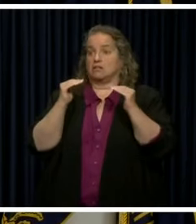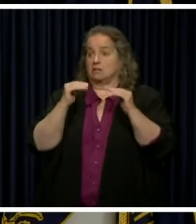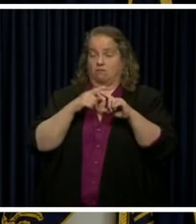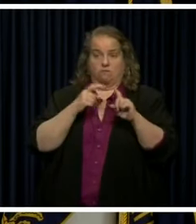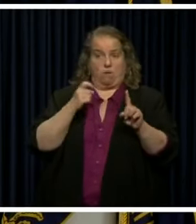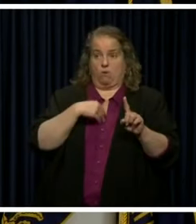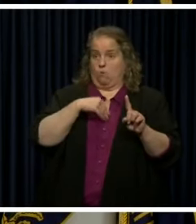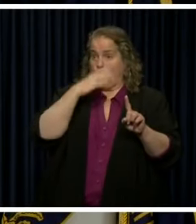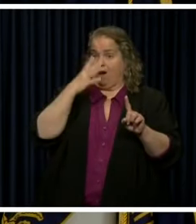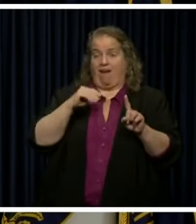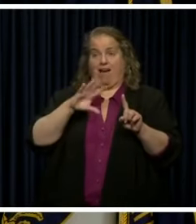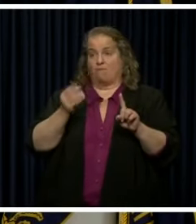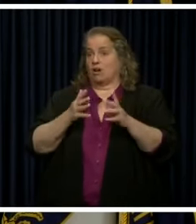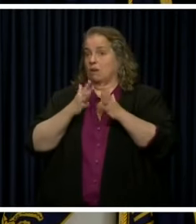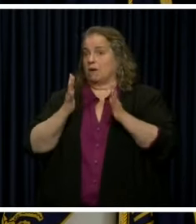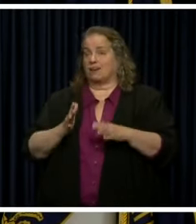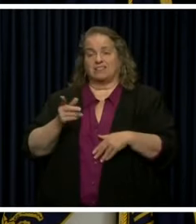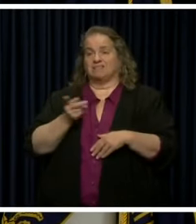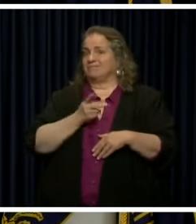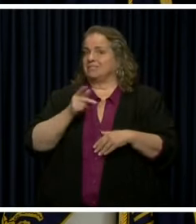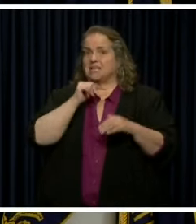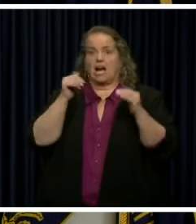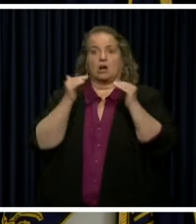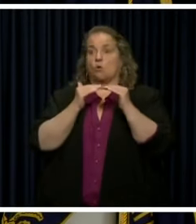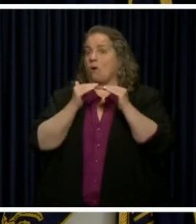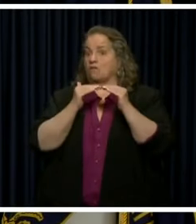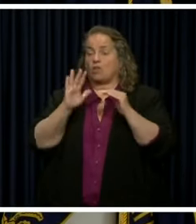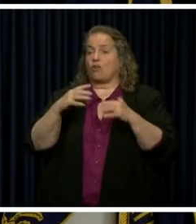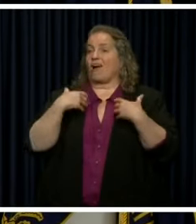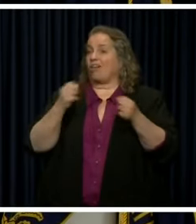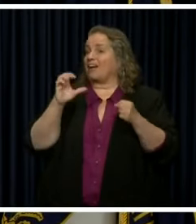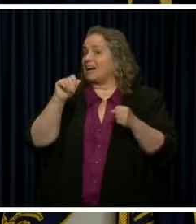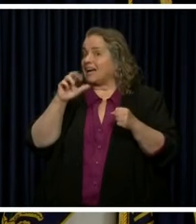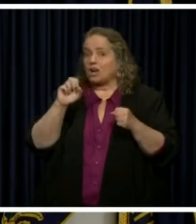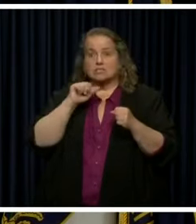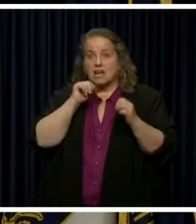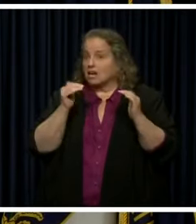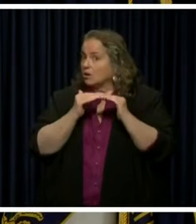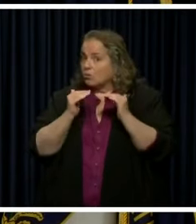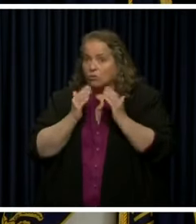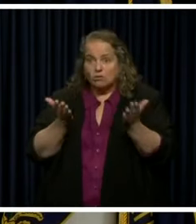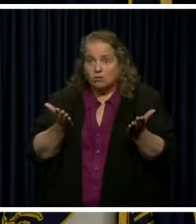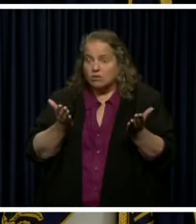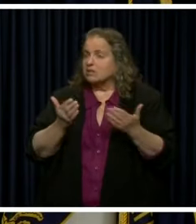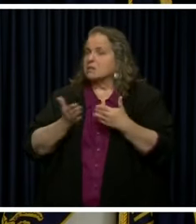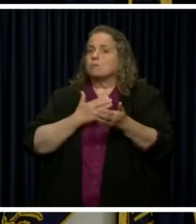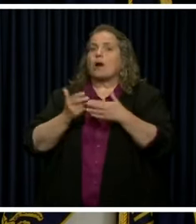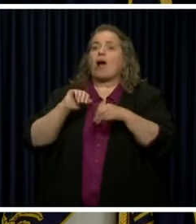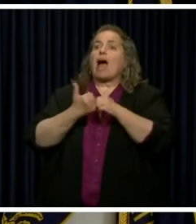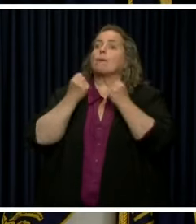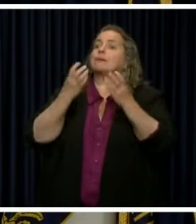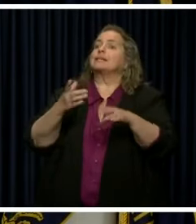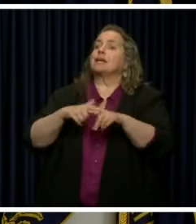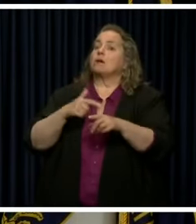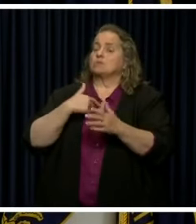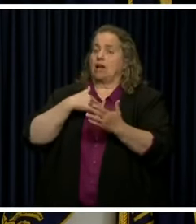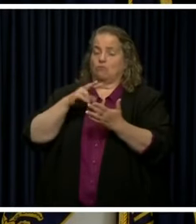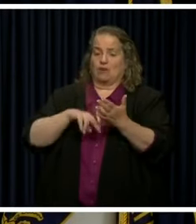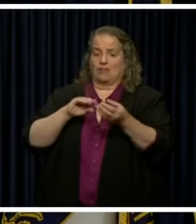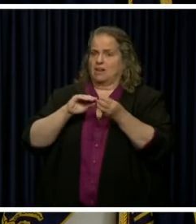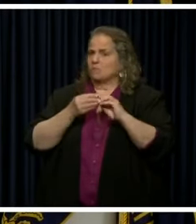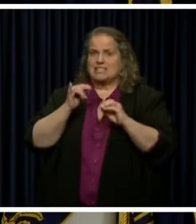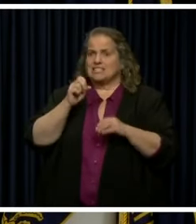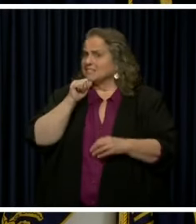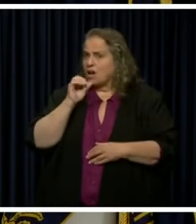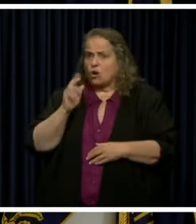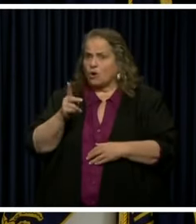end. Not okay. Doesn't matter how many times that I read the numbers, it's still not okay. And I hope coming